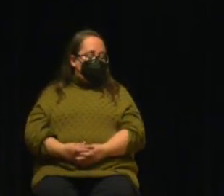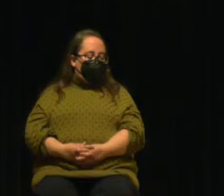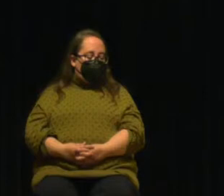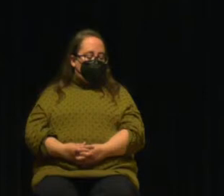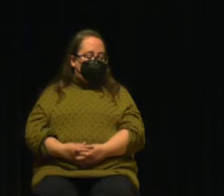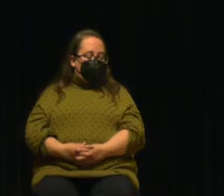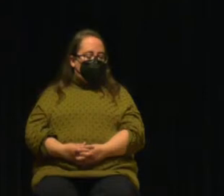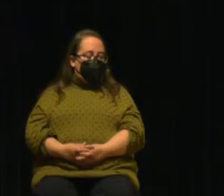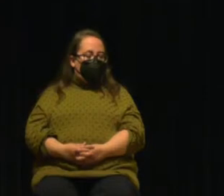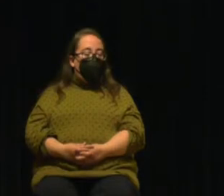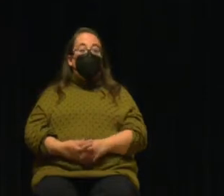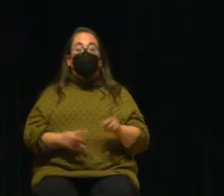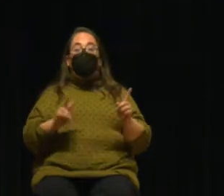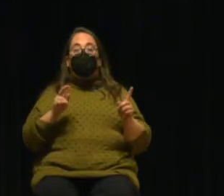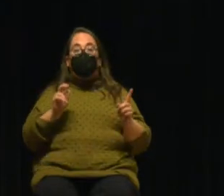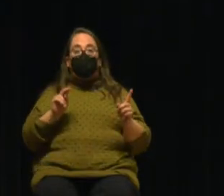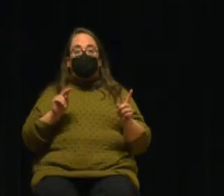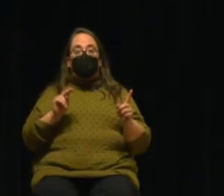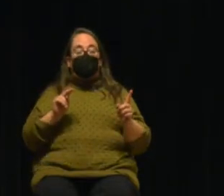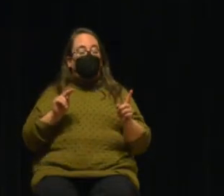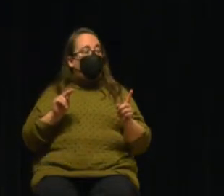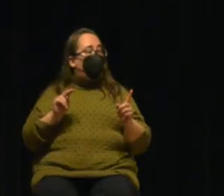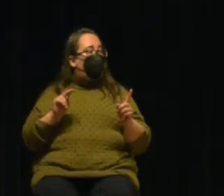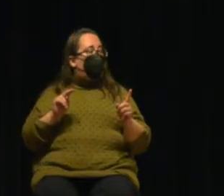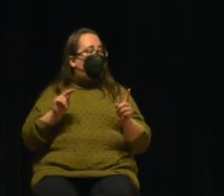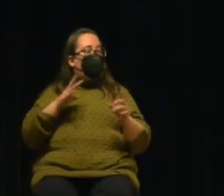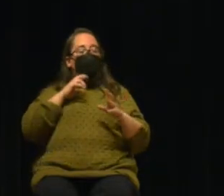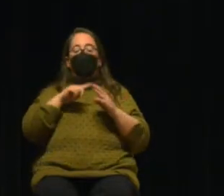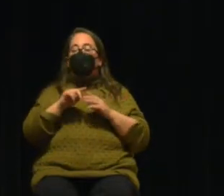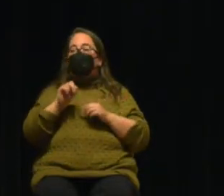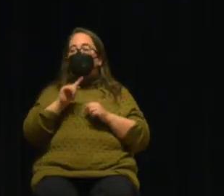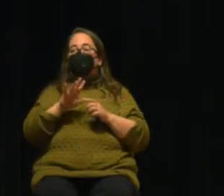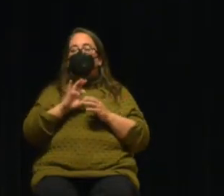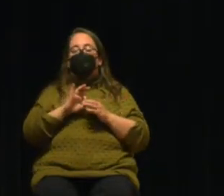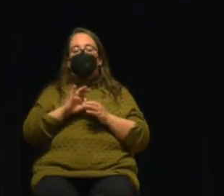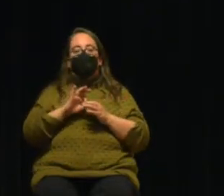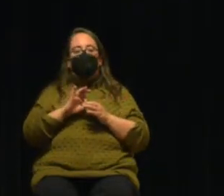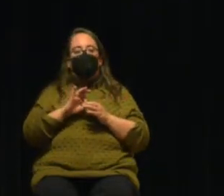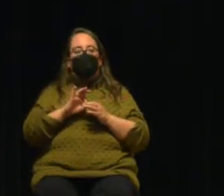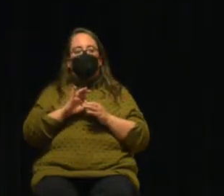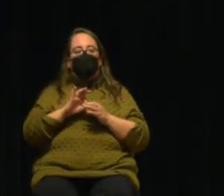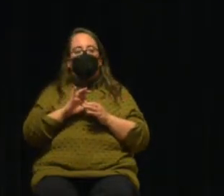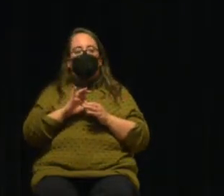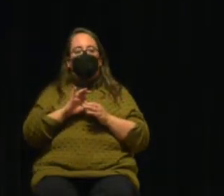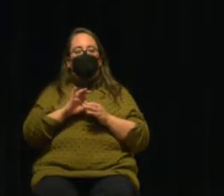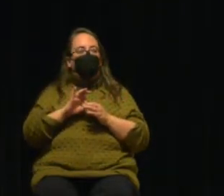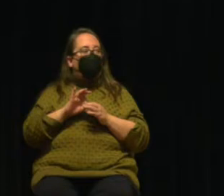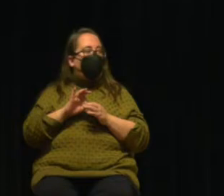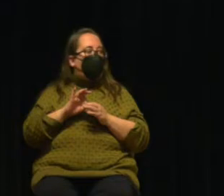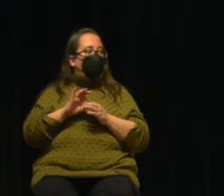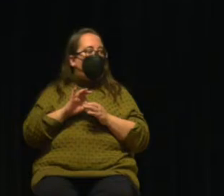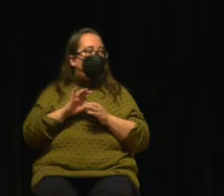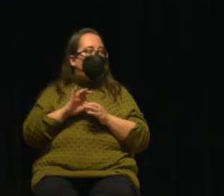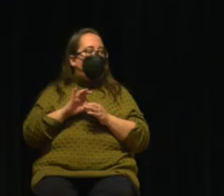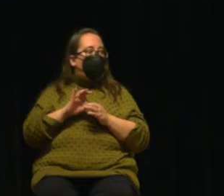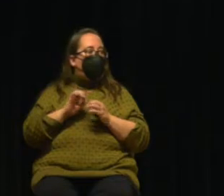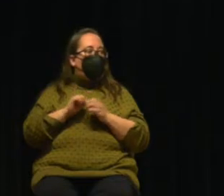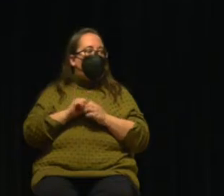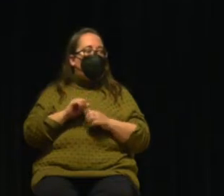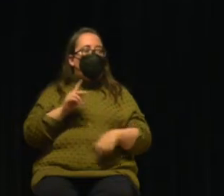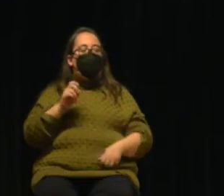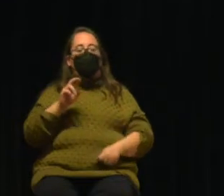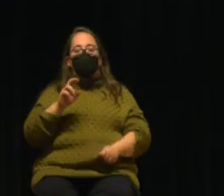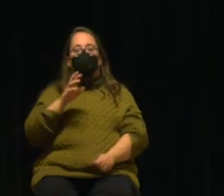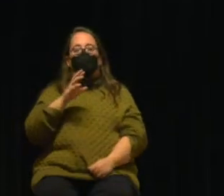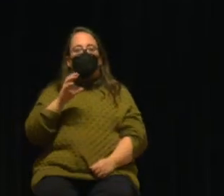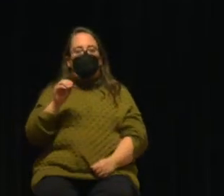Can you speak to Still's relationship with Frances Ellen Watkins Harper and Marianne Chad